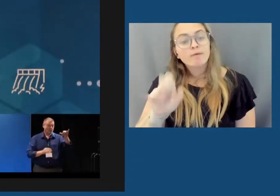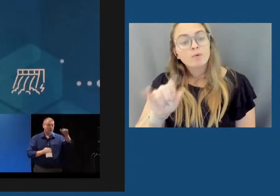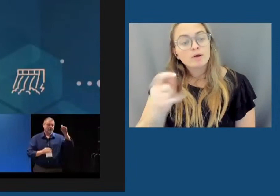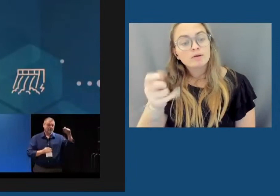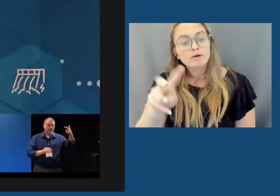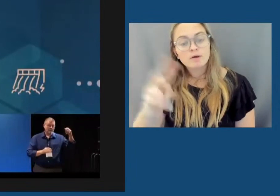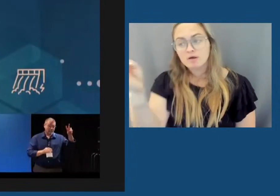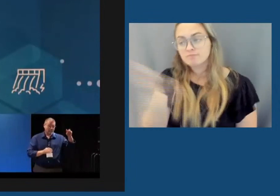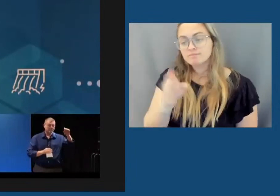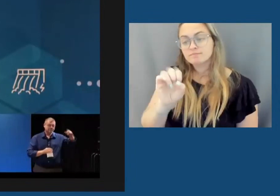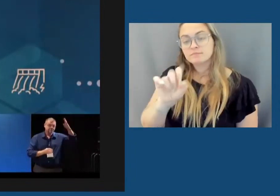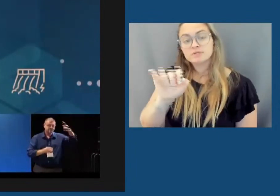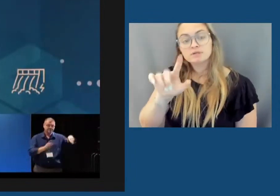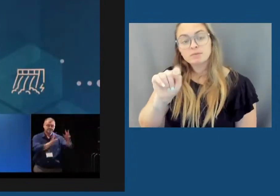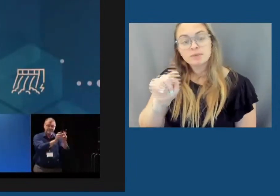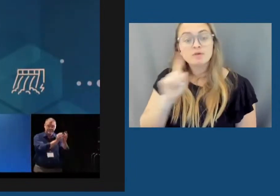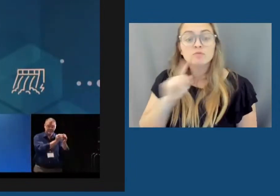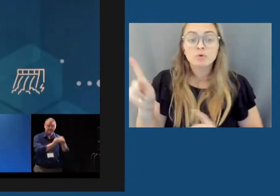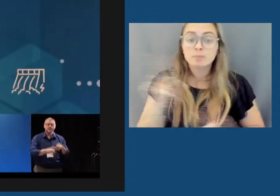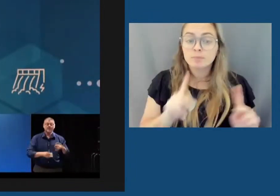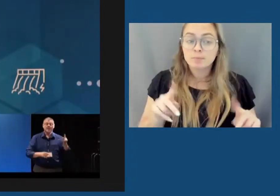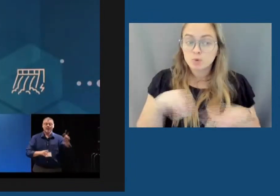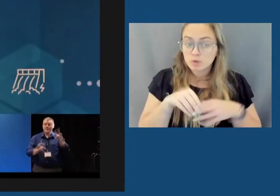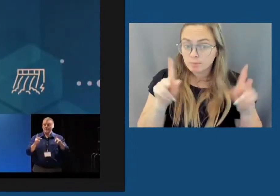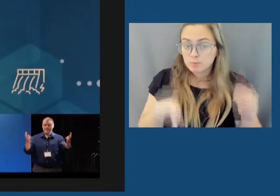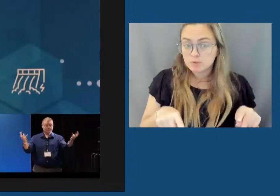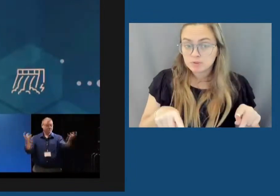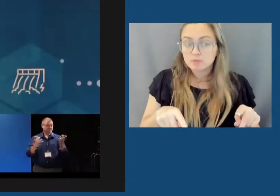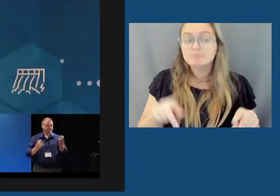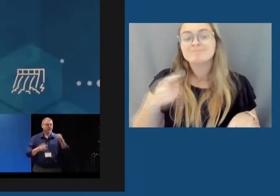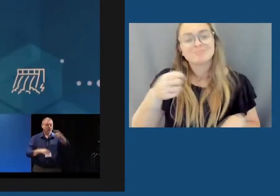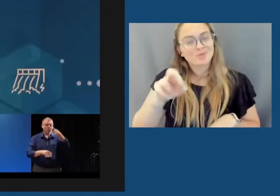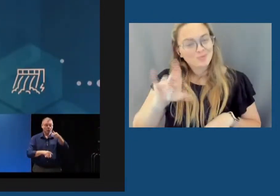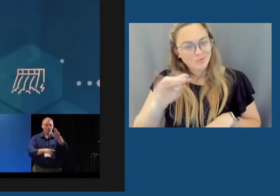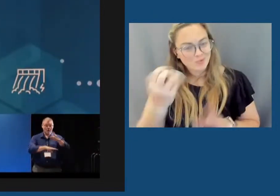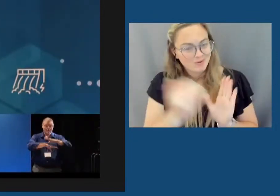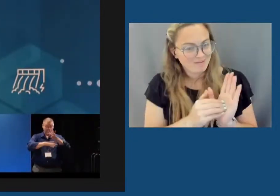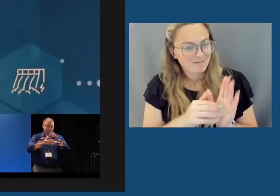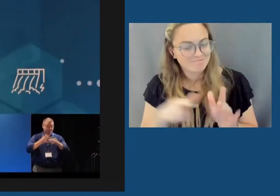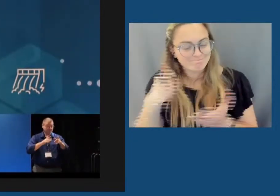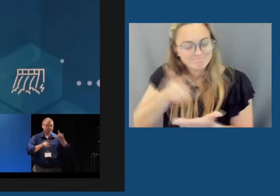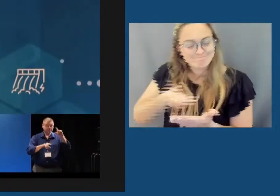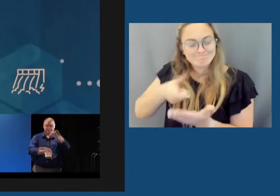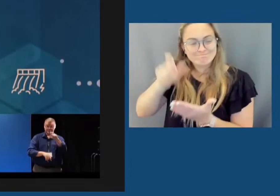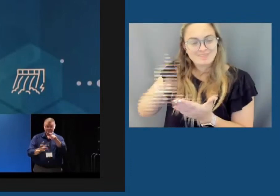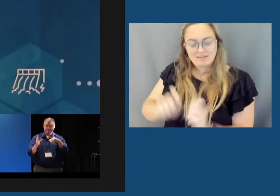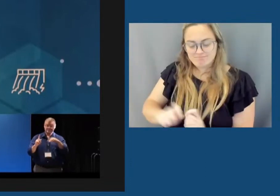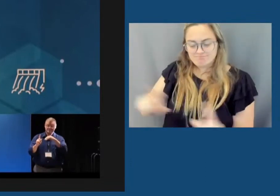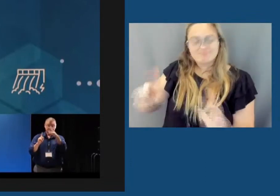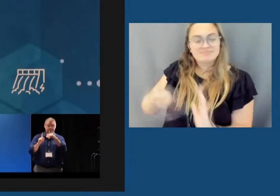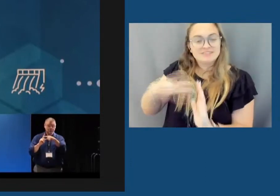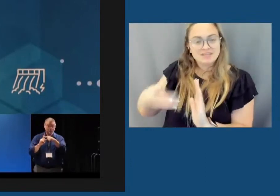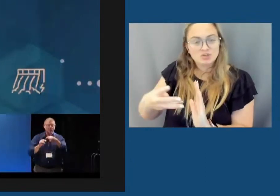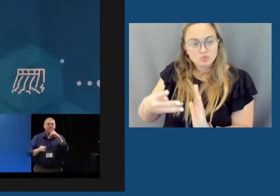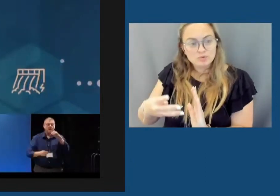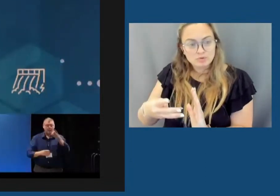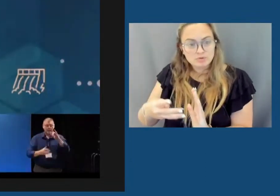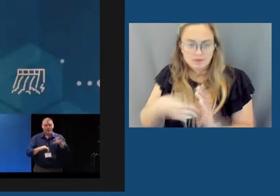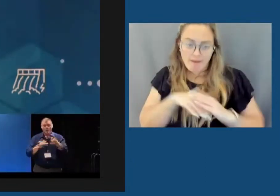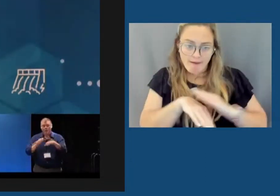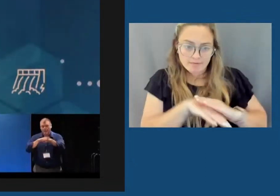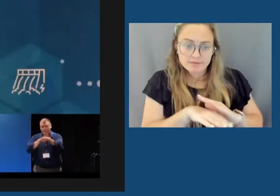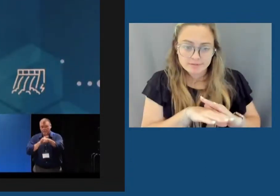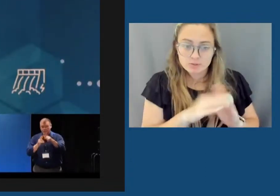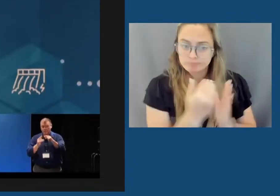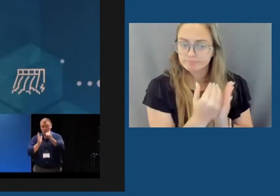nyserda.ny.gov/summit. And for those of you attending in person, the QR code on your table can provide you not only access to the